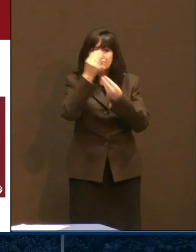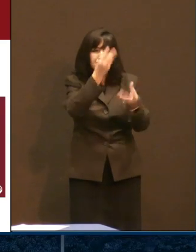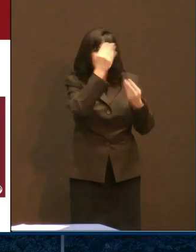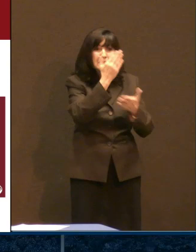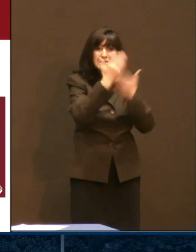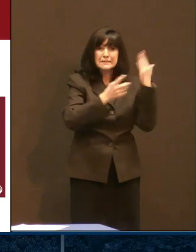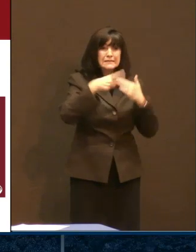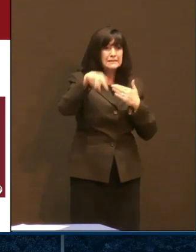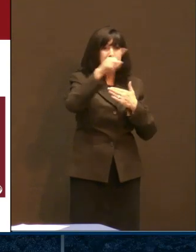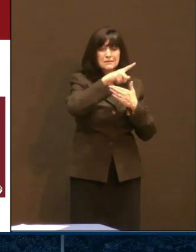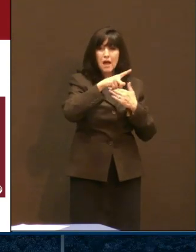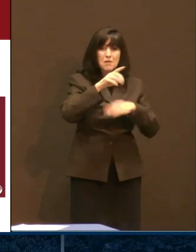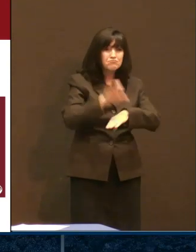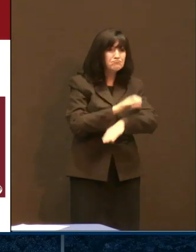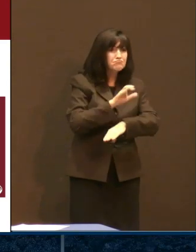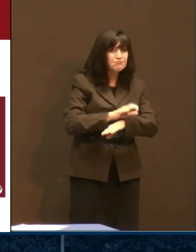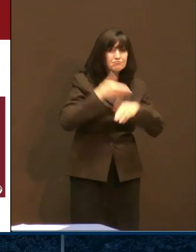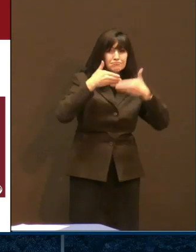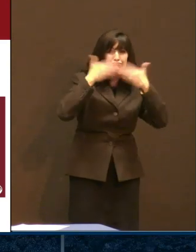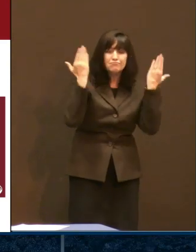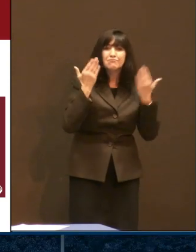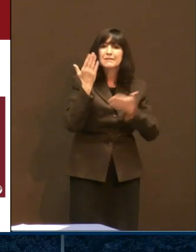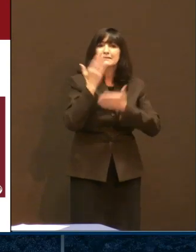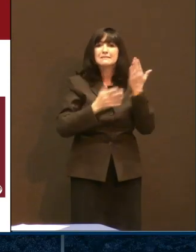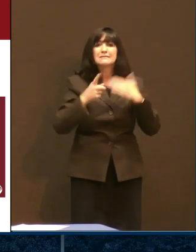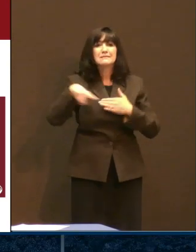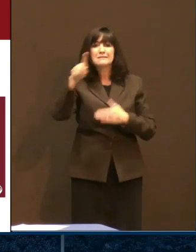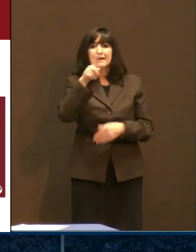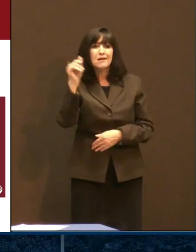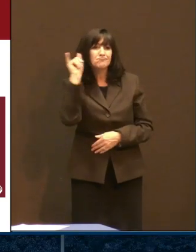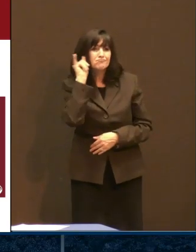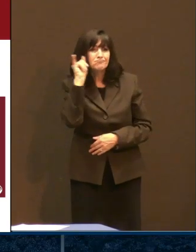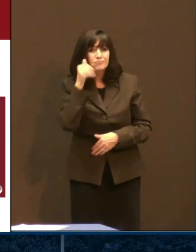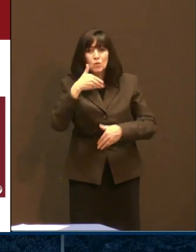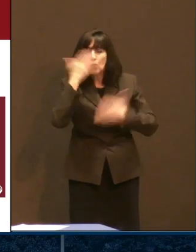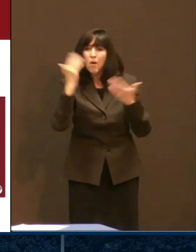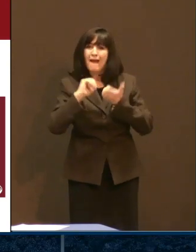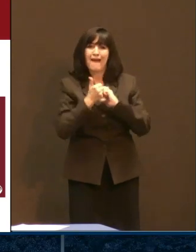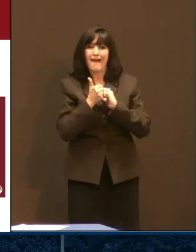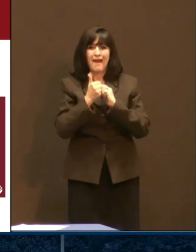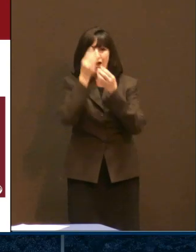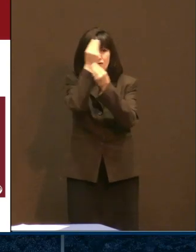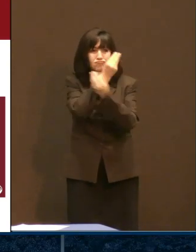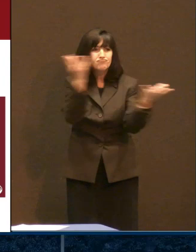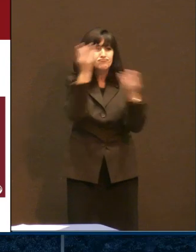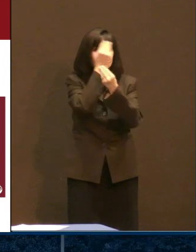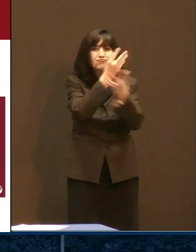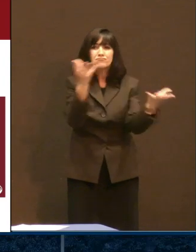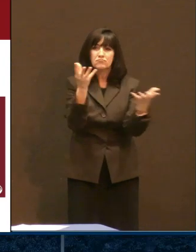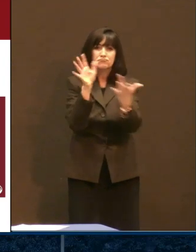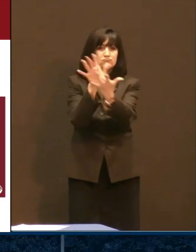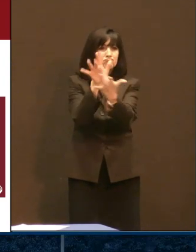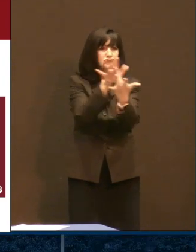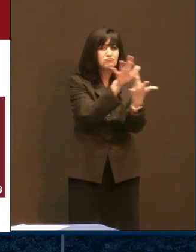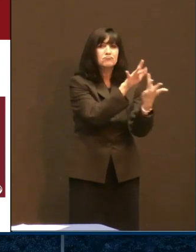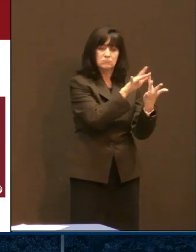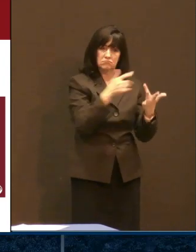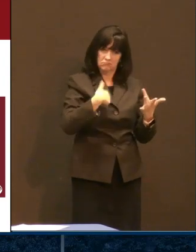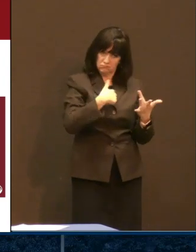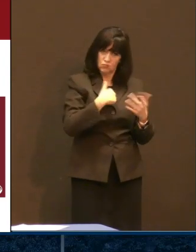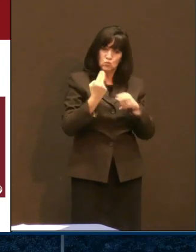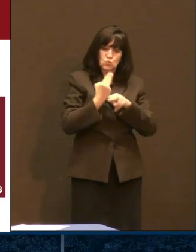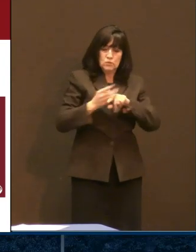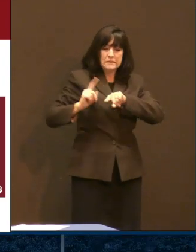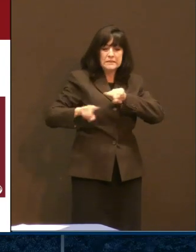you could do to stay home, lower the risk is going to help us, and we'll see it much quicker than maybe we've